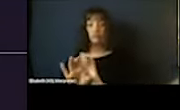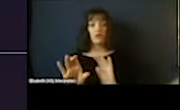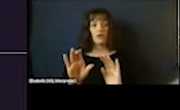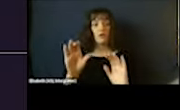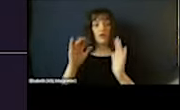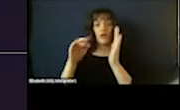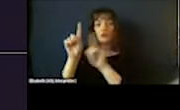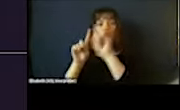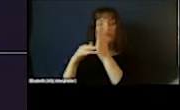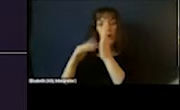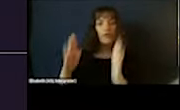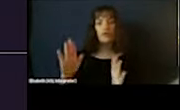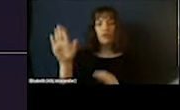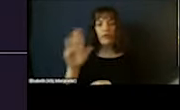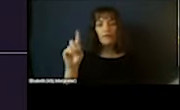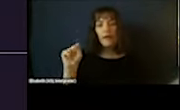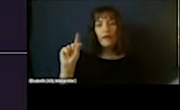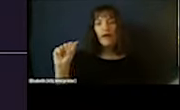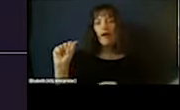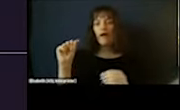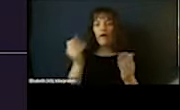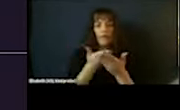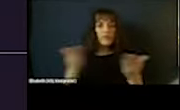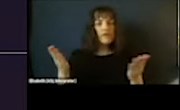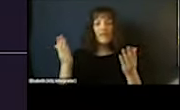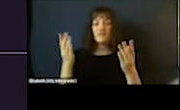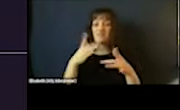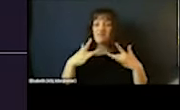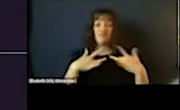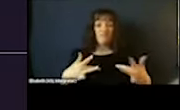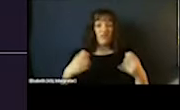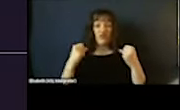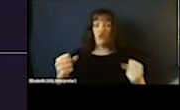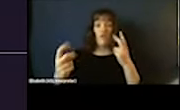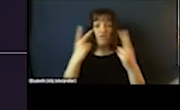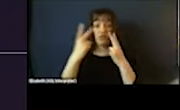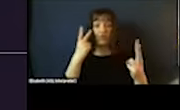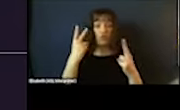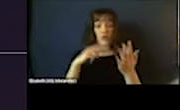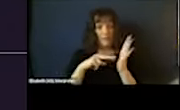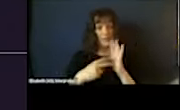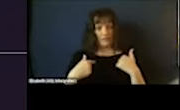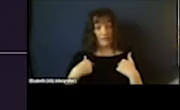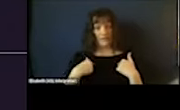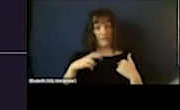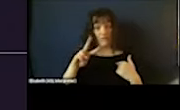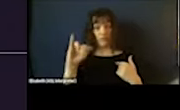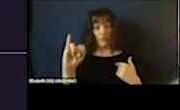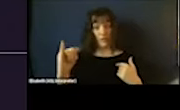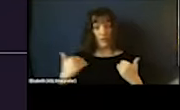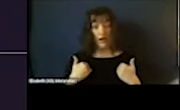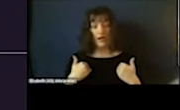is usually really, really visual. And this means that people with vision impairments like myself can often find it really, really difficult